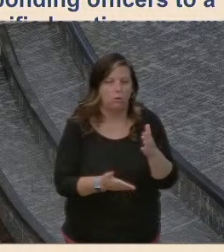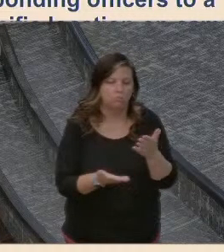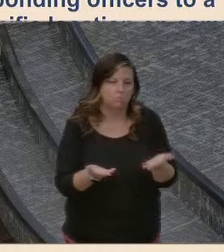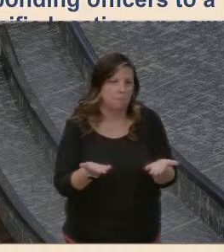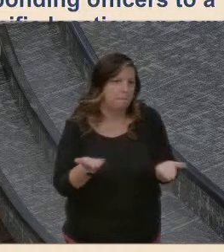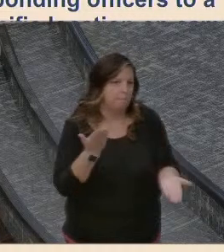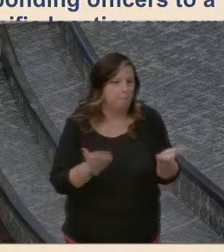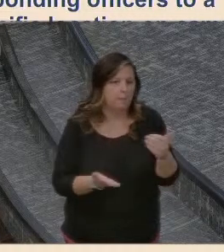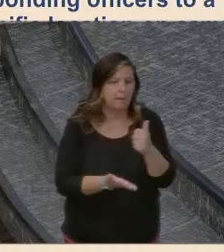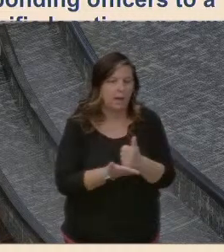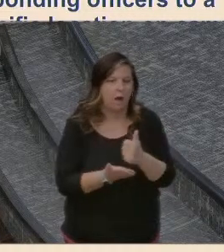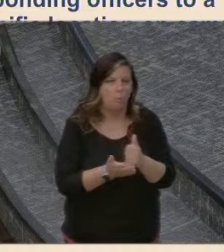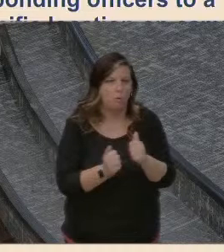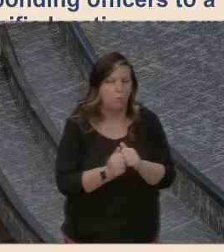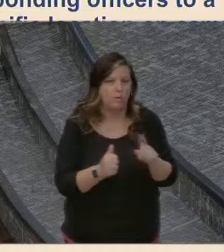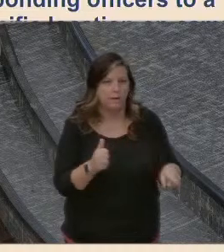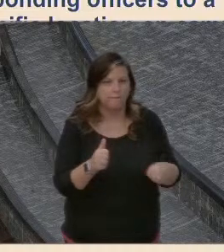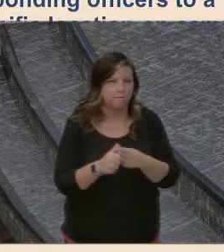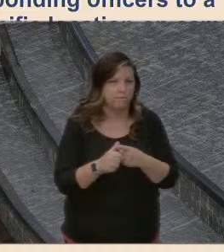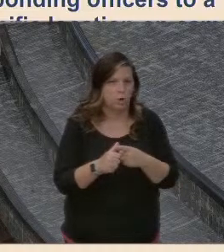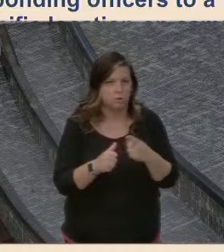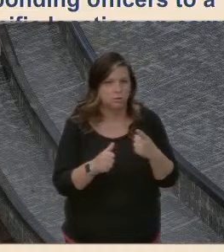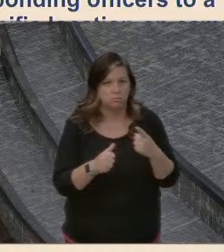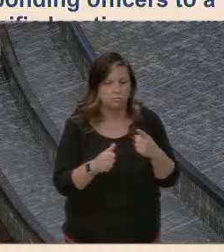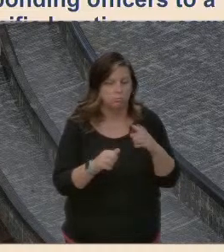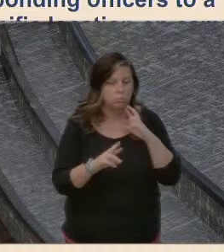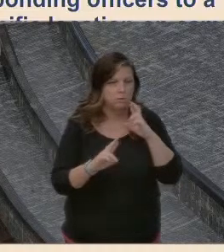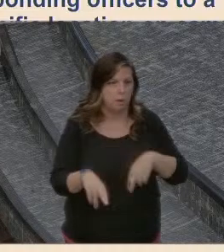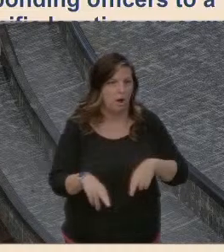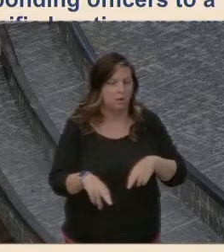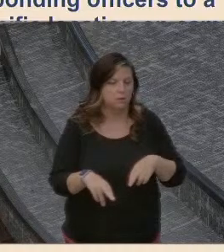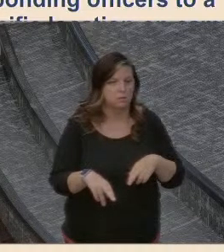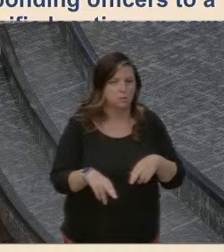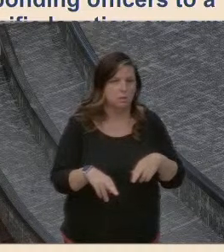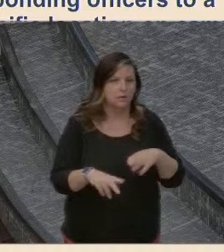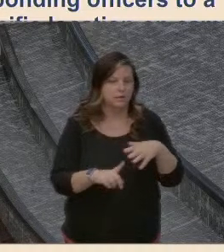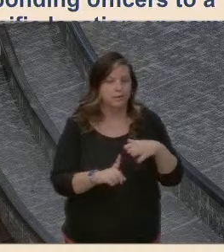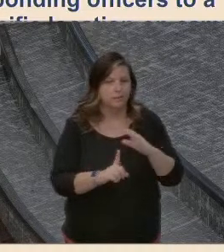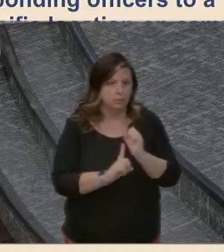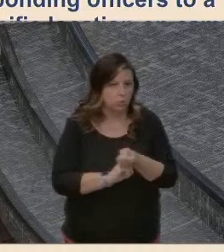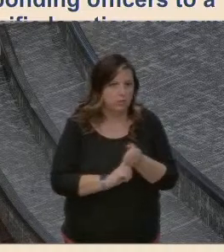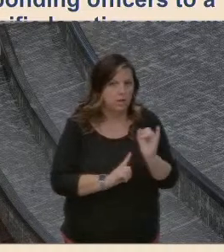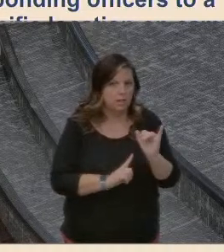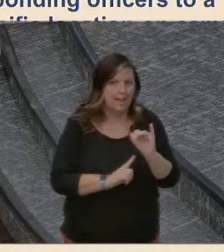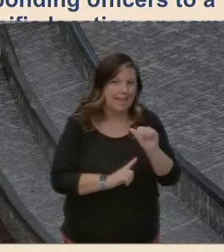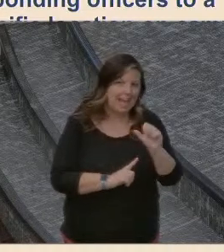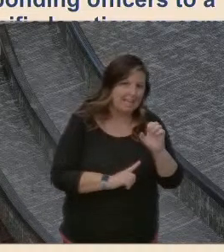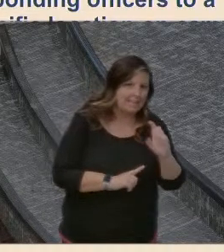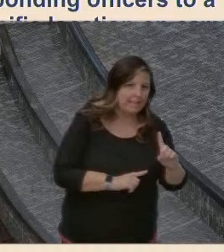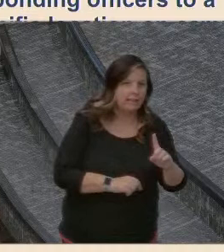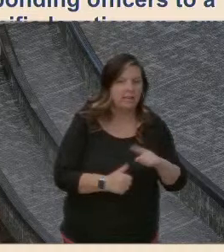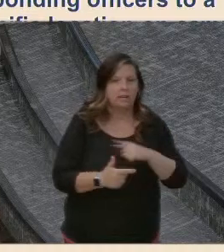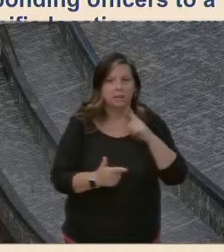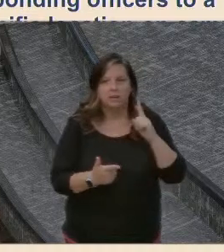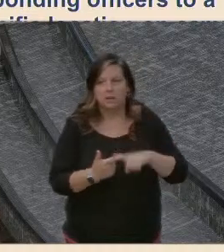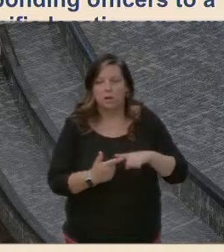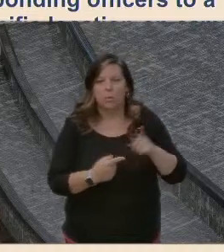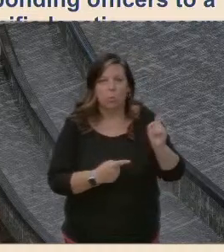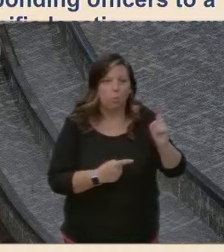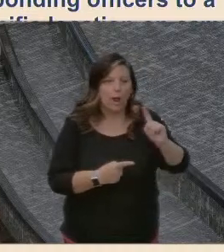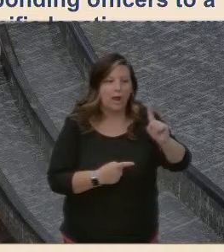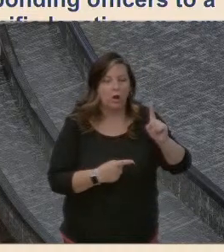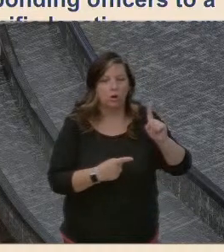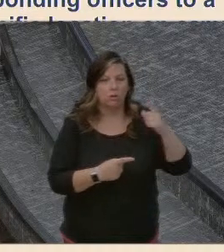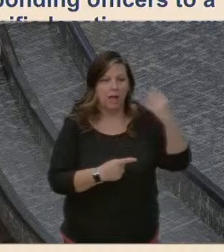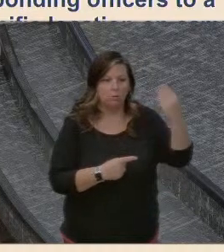scenario. Things like AEDs, egress, routes throughout the building, egress